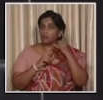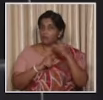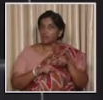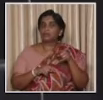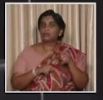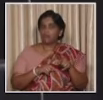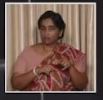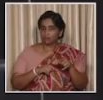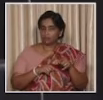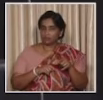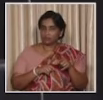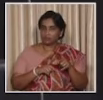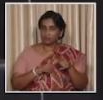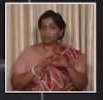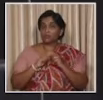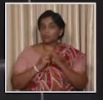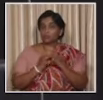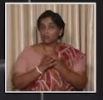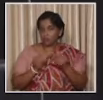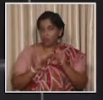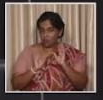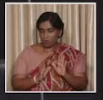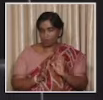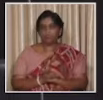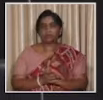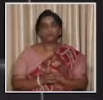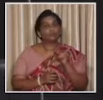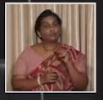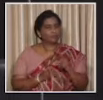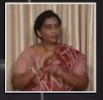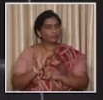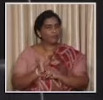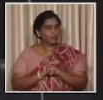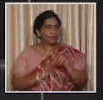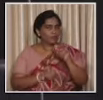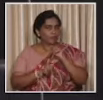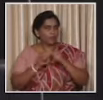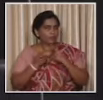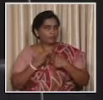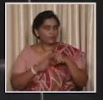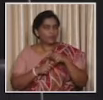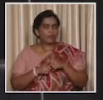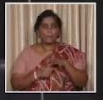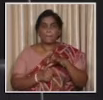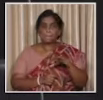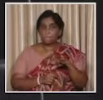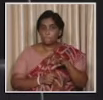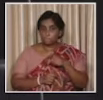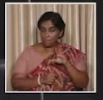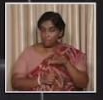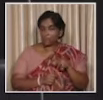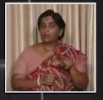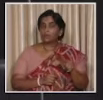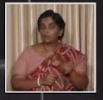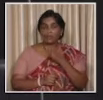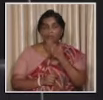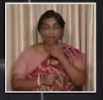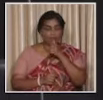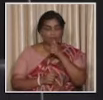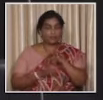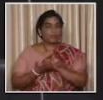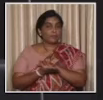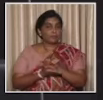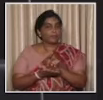issue of expired chemicals to some of the treatment plants, despite